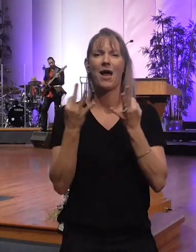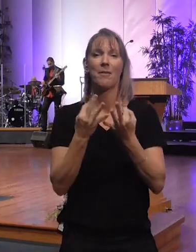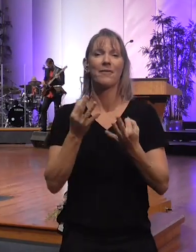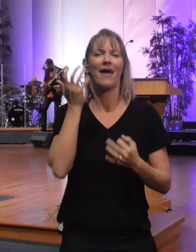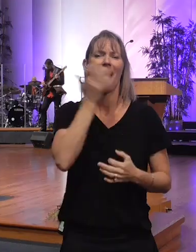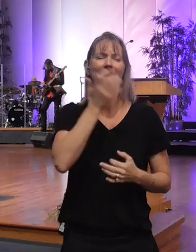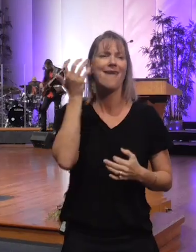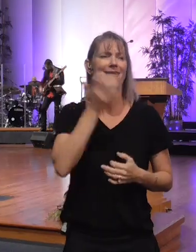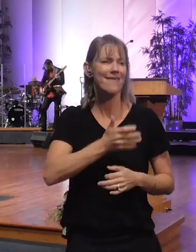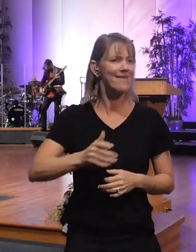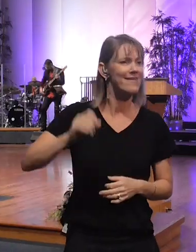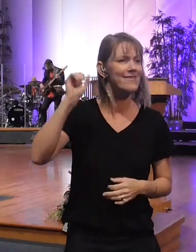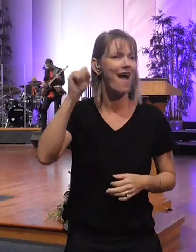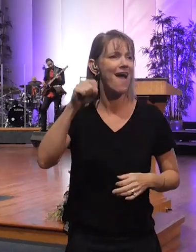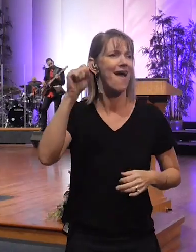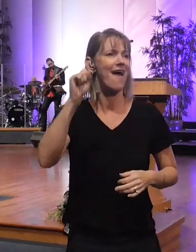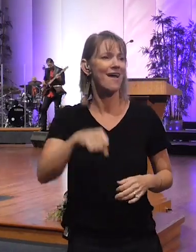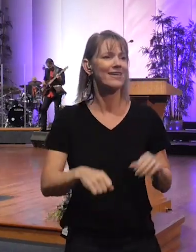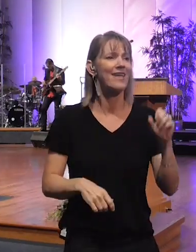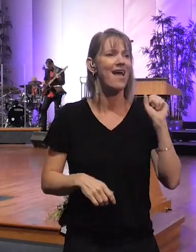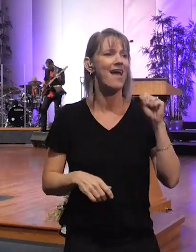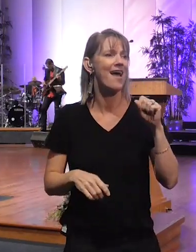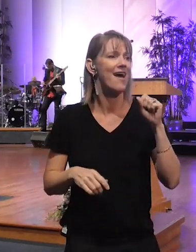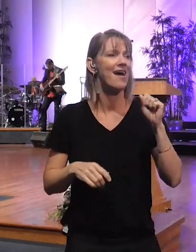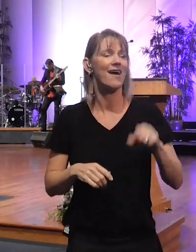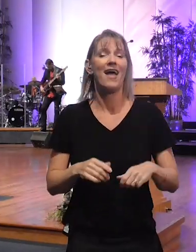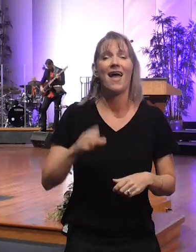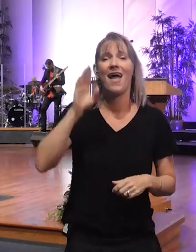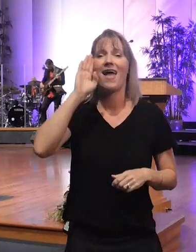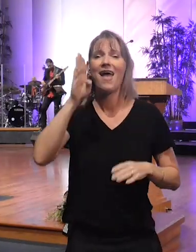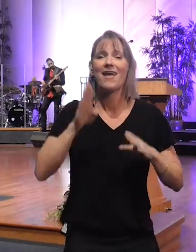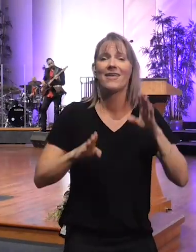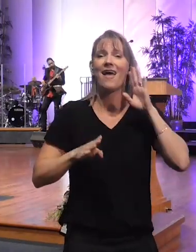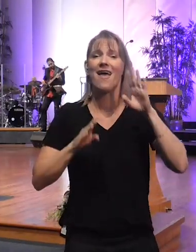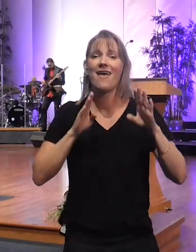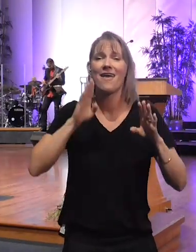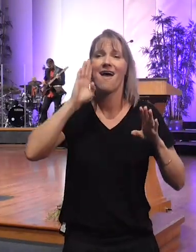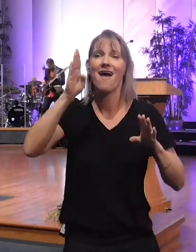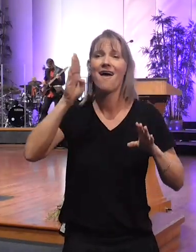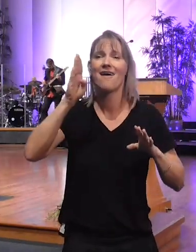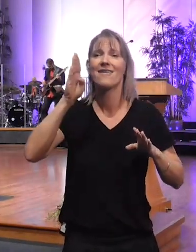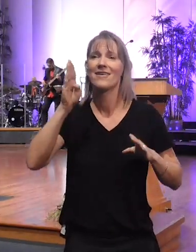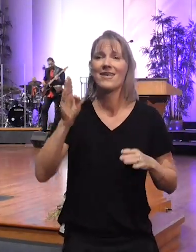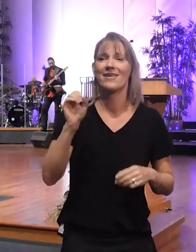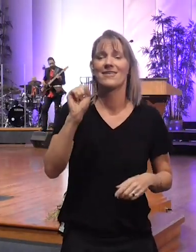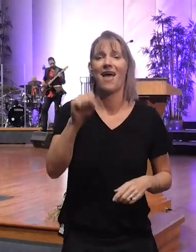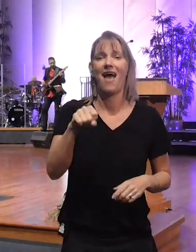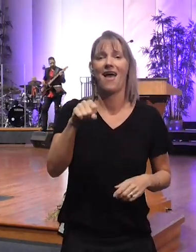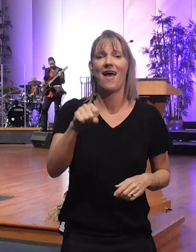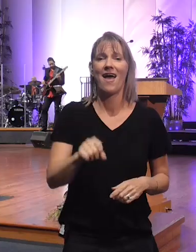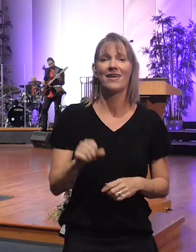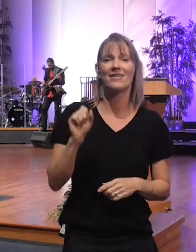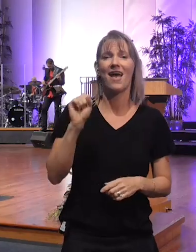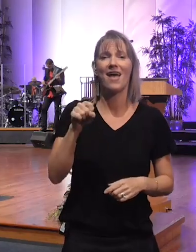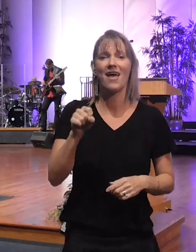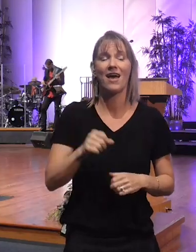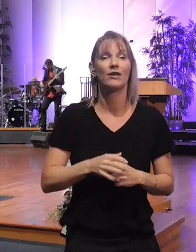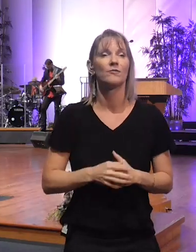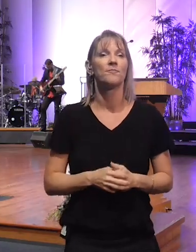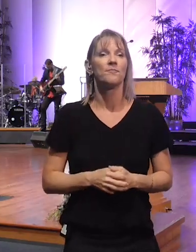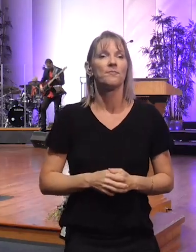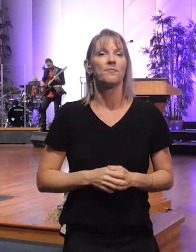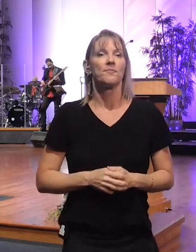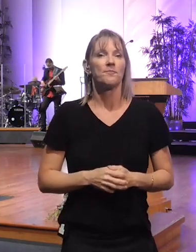family. Hey, hey, yeah, yeah. Hey, hey, hey, yeah,